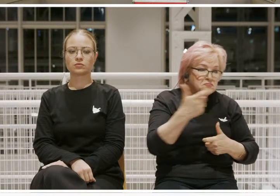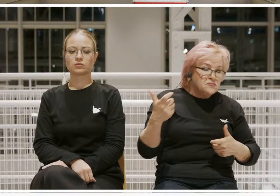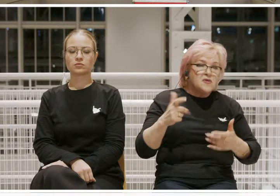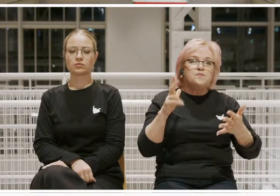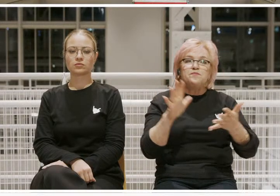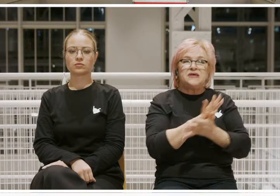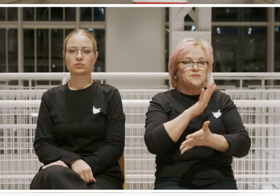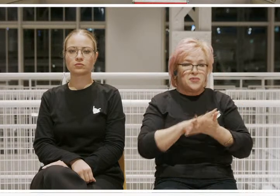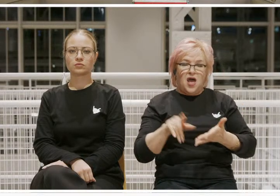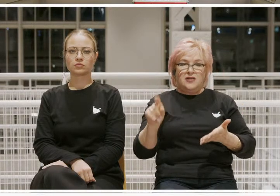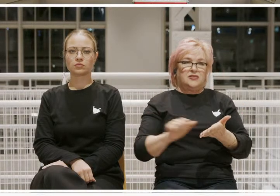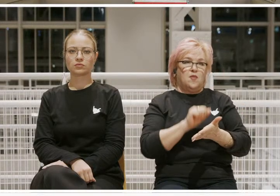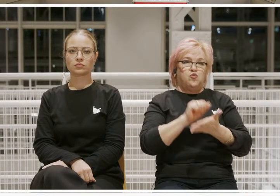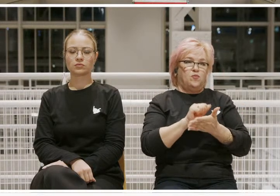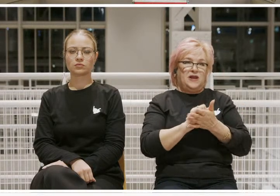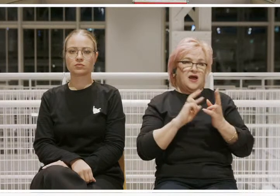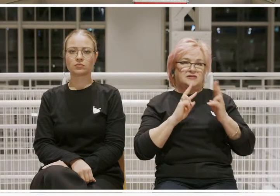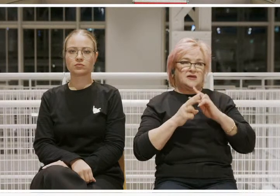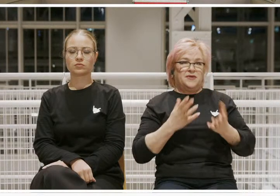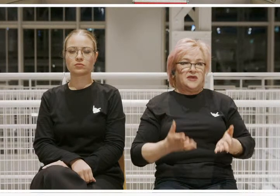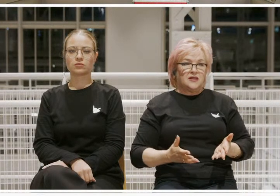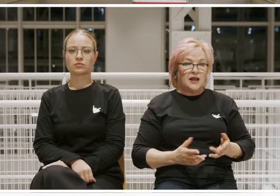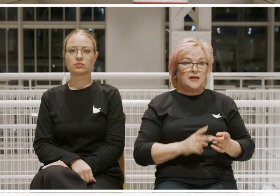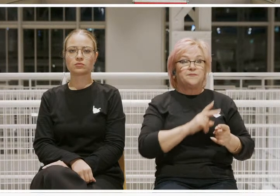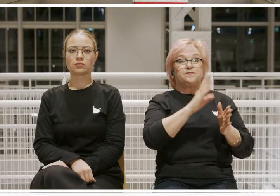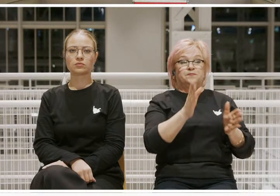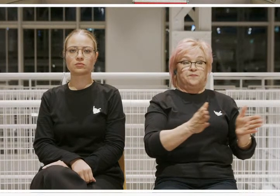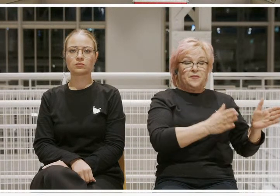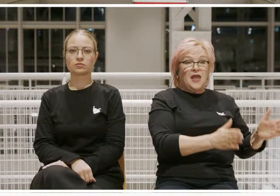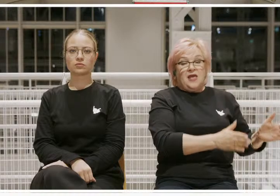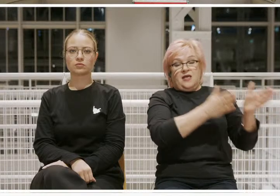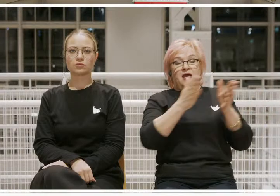So the second category, public program around food.